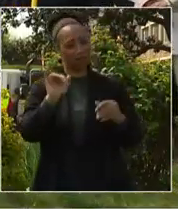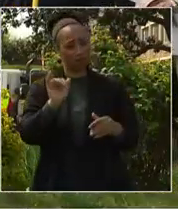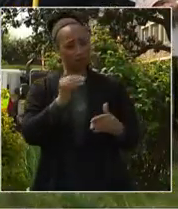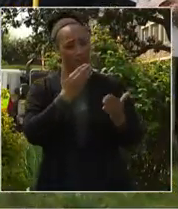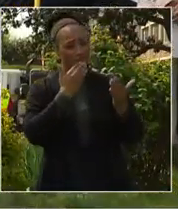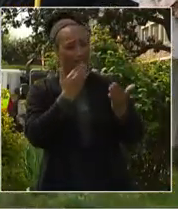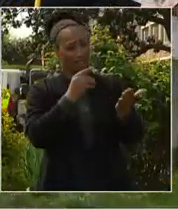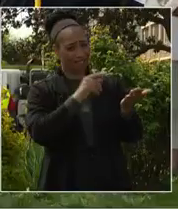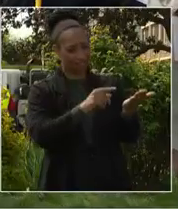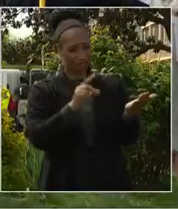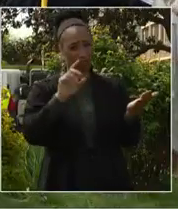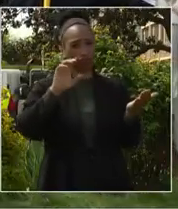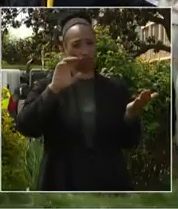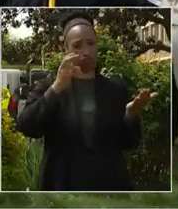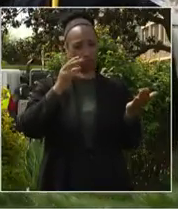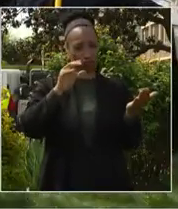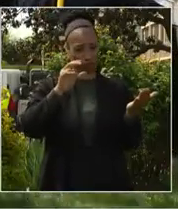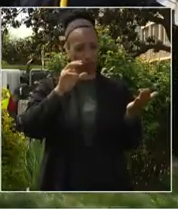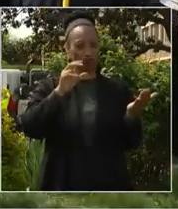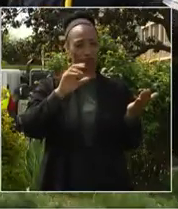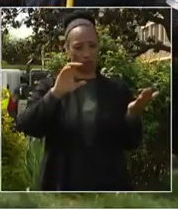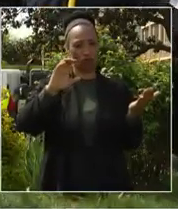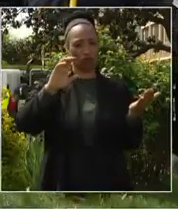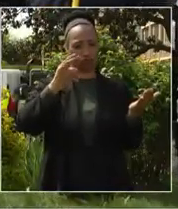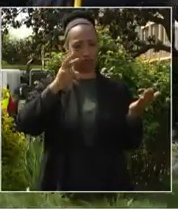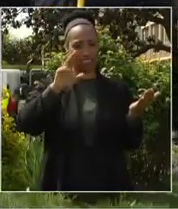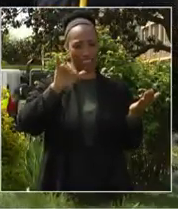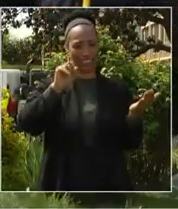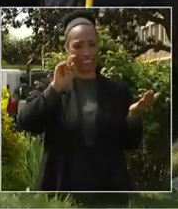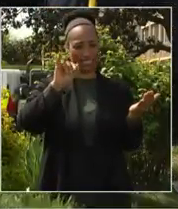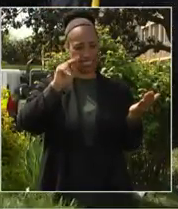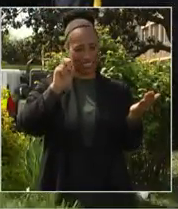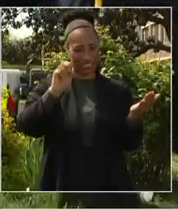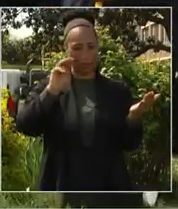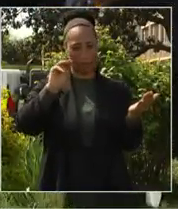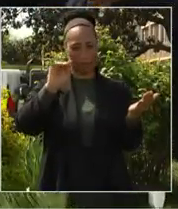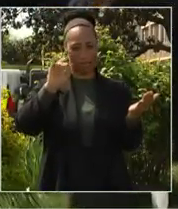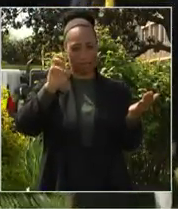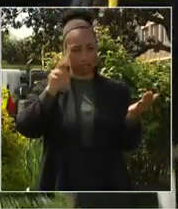Christine go? Thank you, Christine, for that introduction.